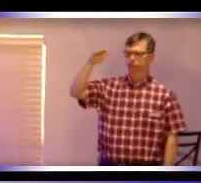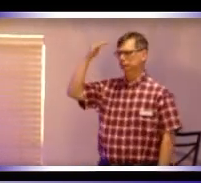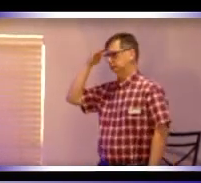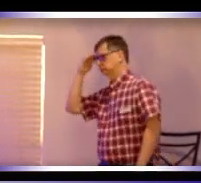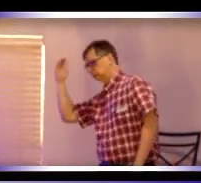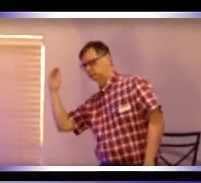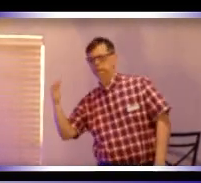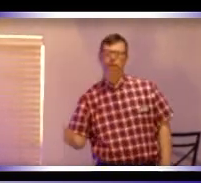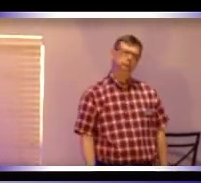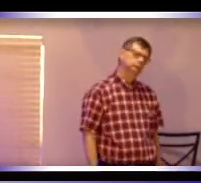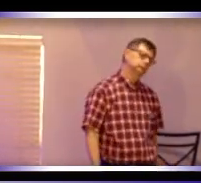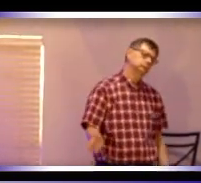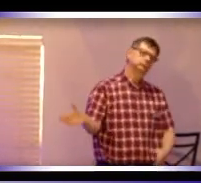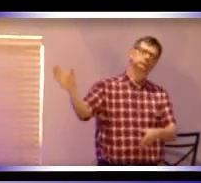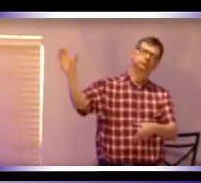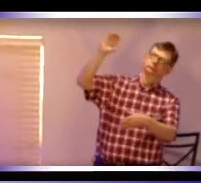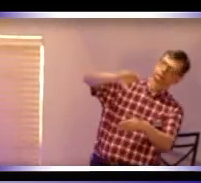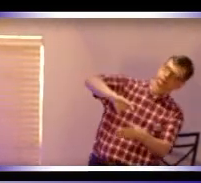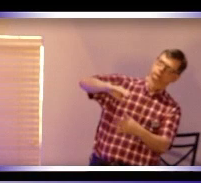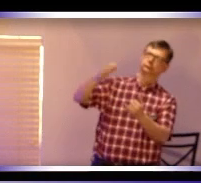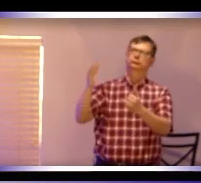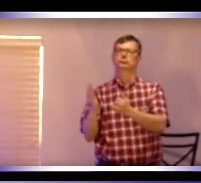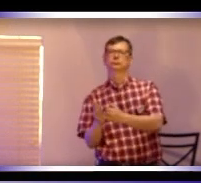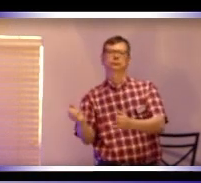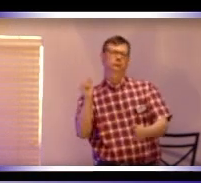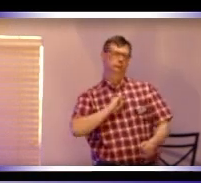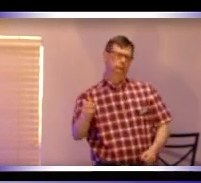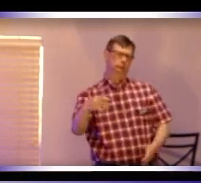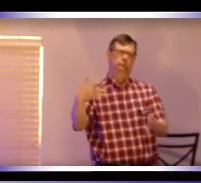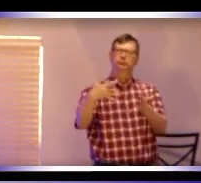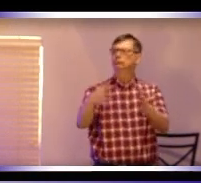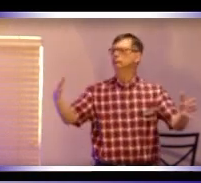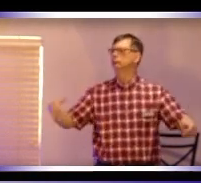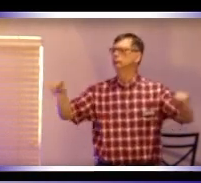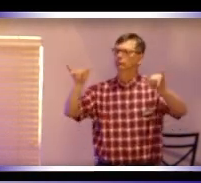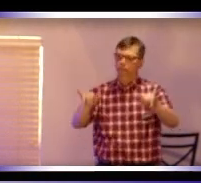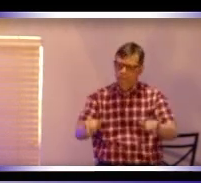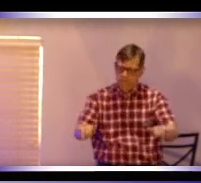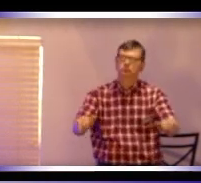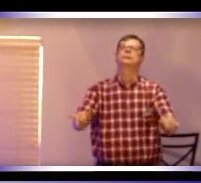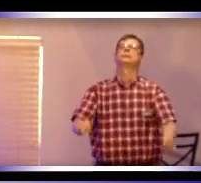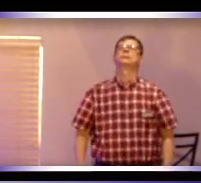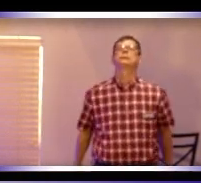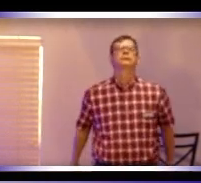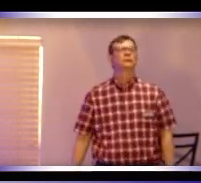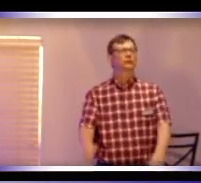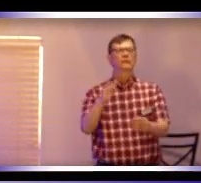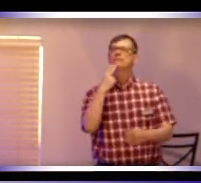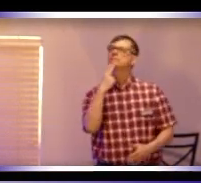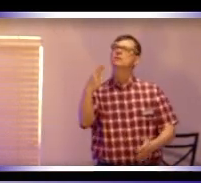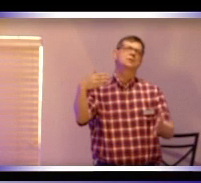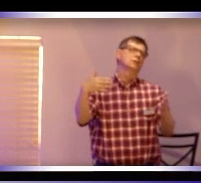was put into us from the very beginning and stays until the very end in this